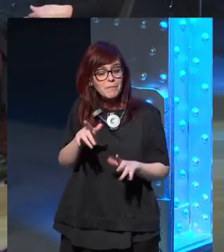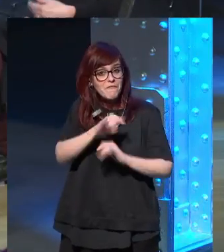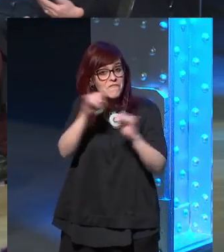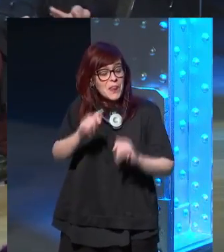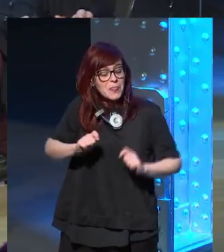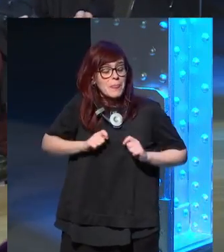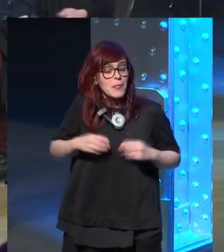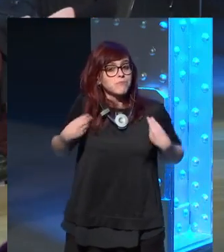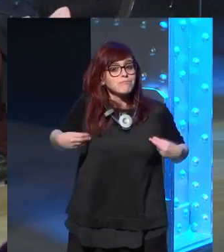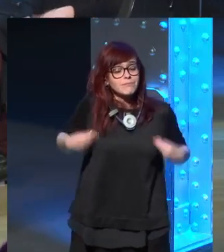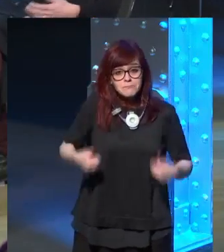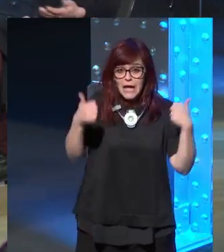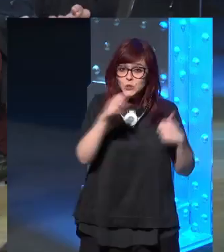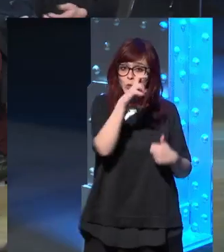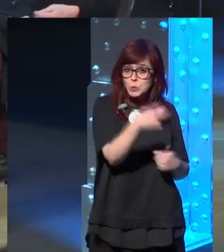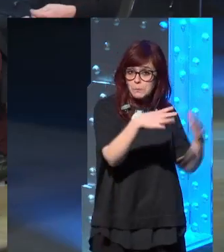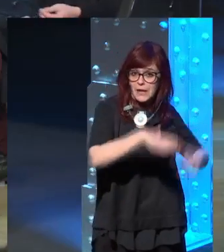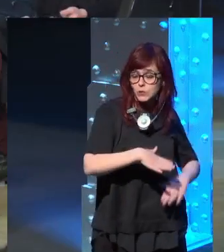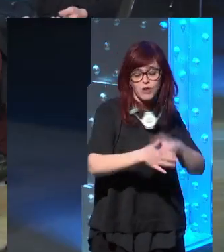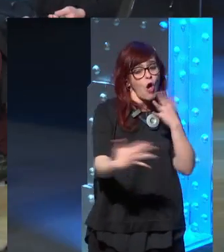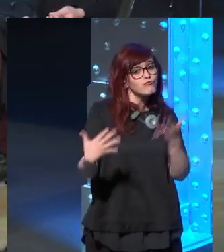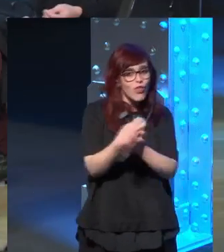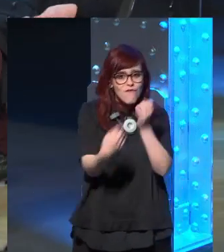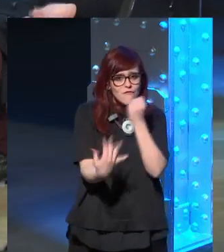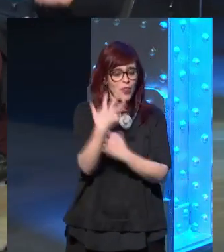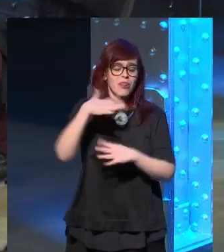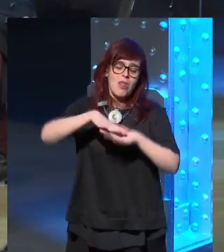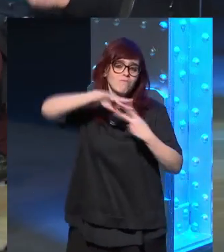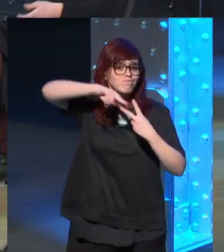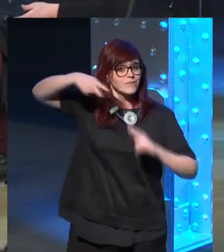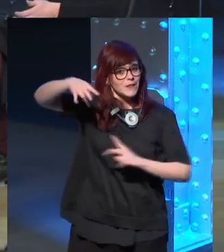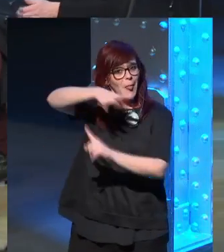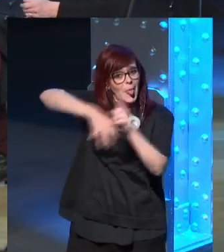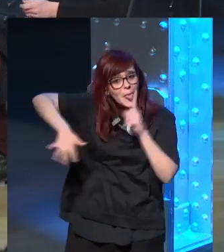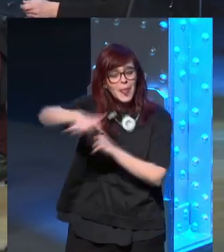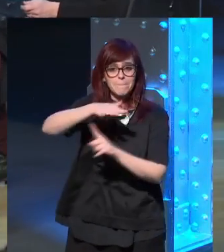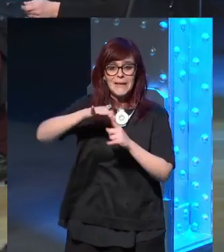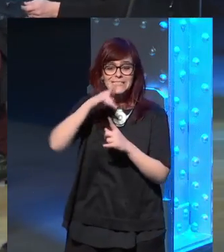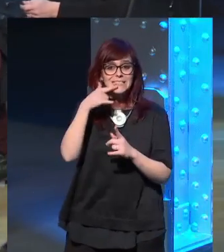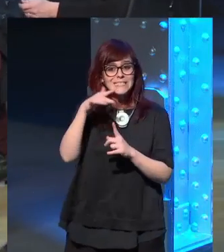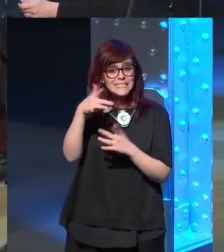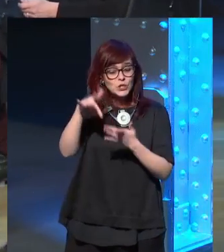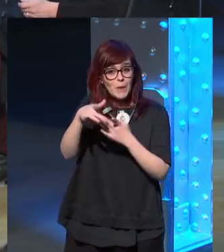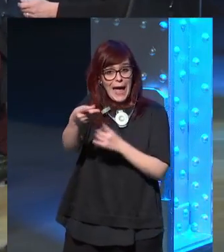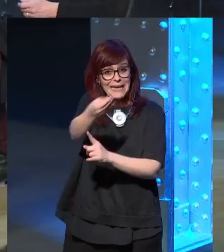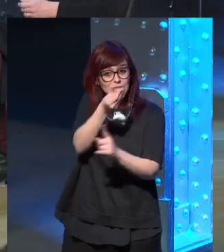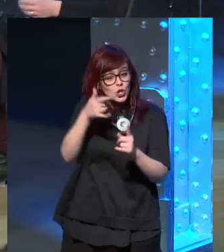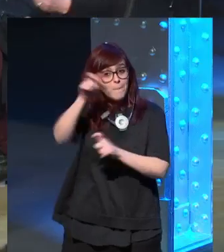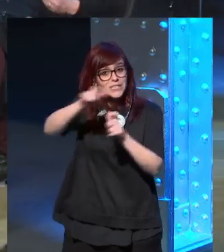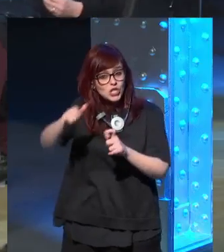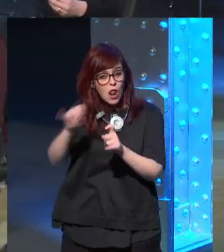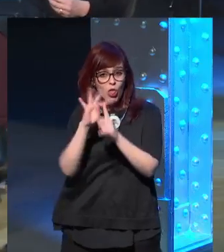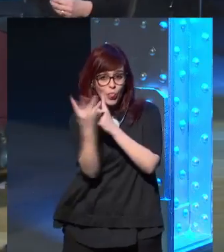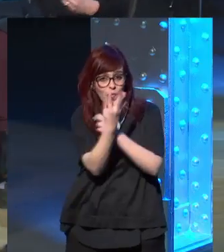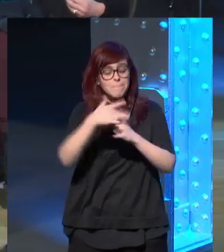always influenced by where we are, who we are with, what we are doing, and also, you know, our genetic makeup. But I